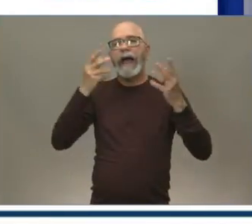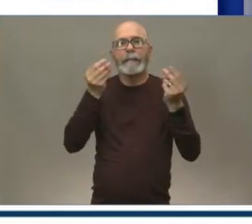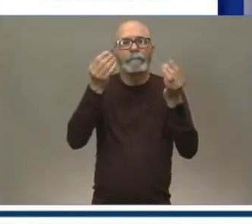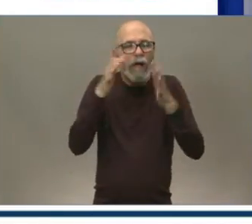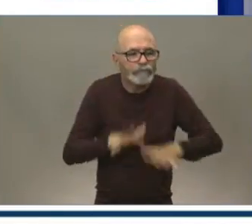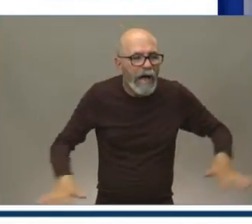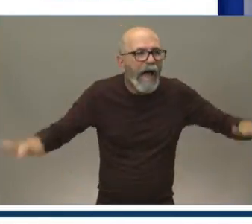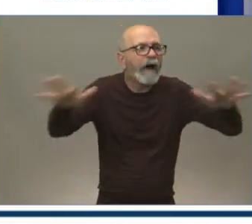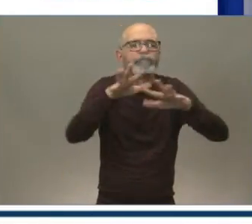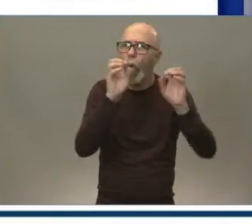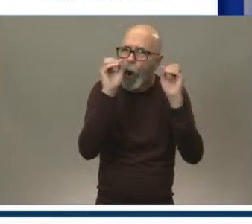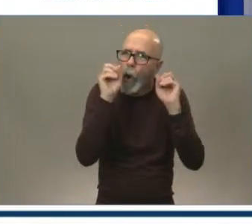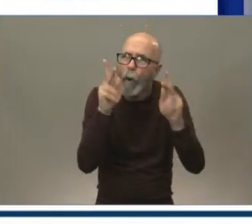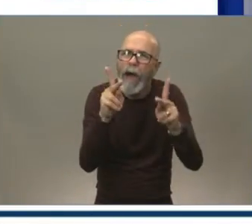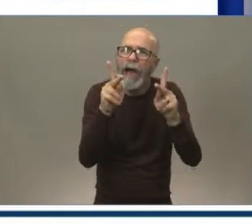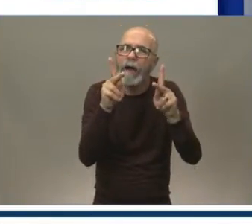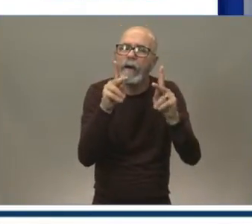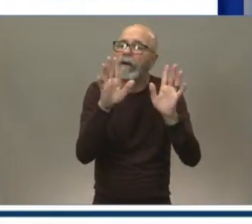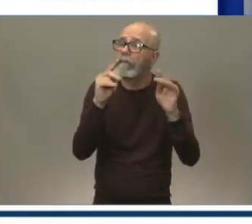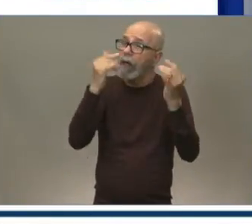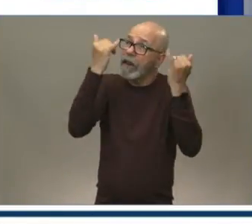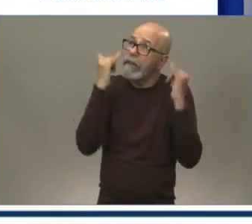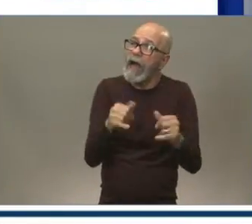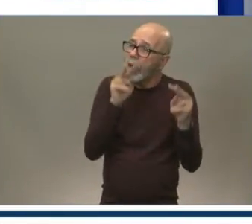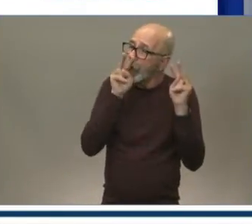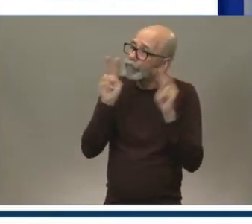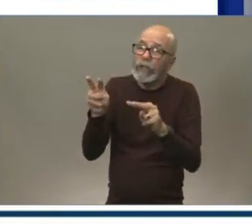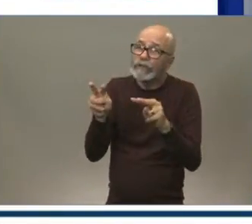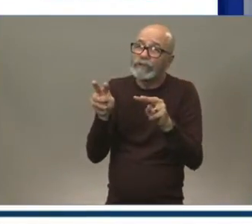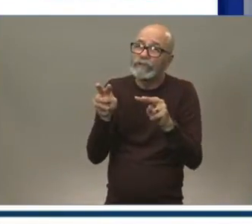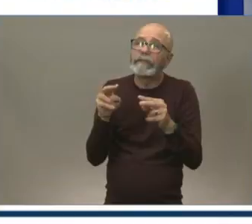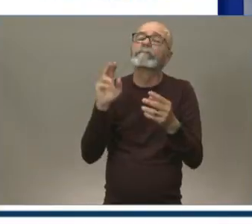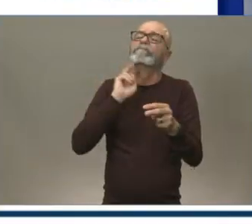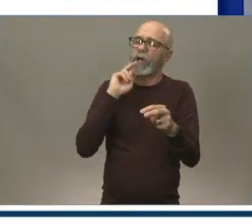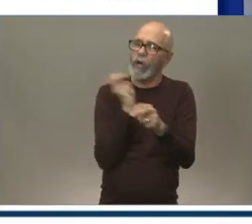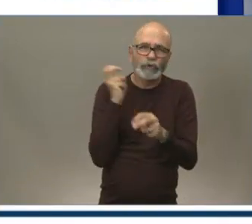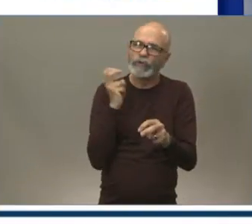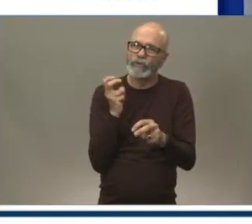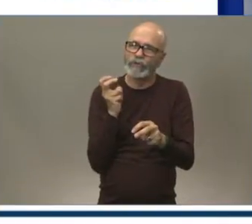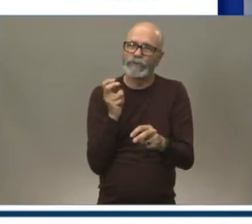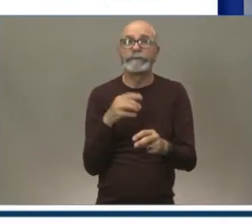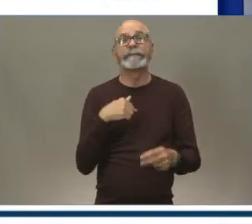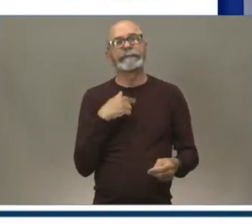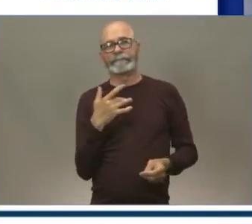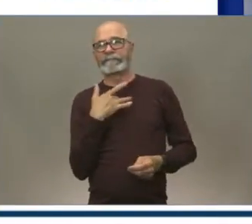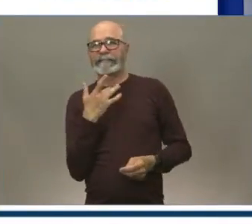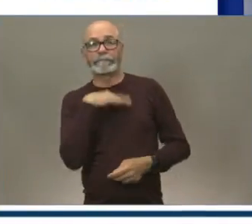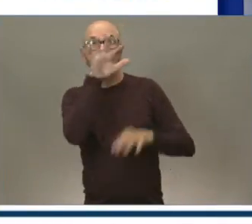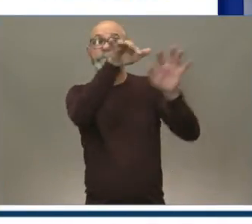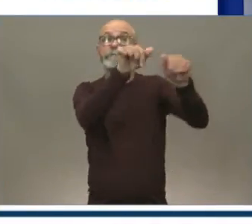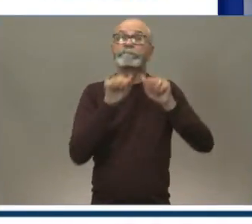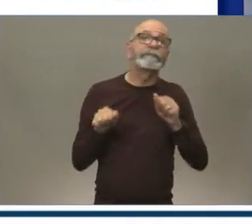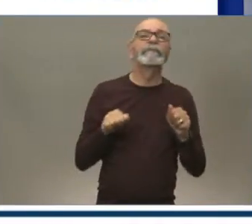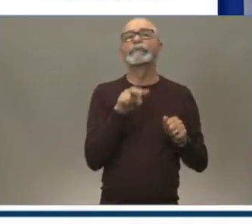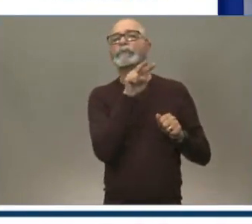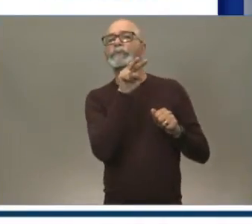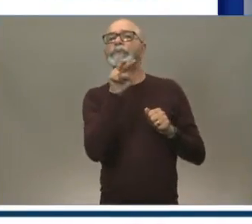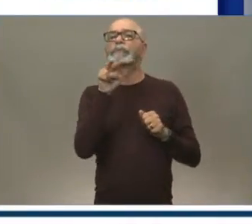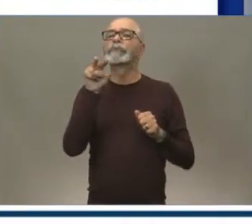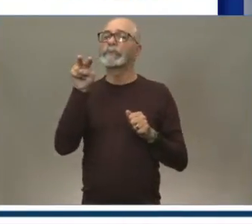a difficult period, but there remains reason for optimism. You can see that by looking at the lines of people getting